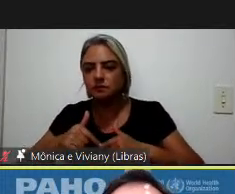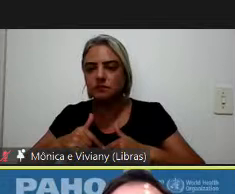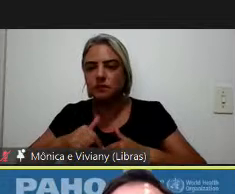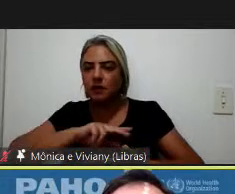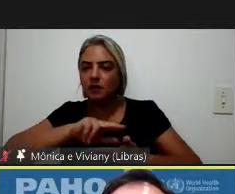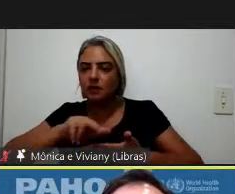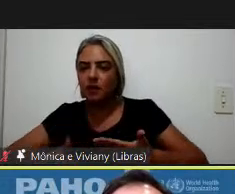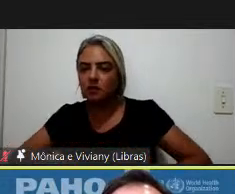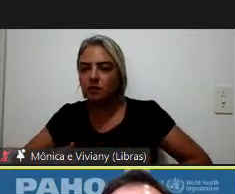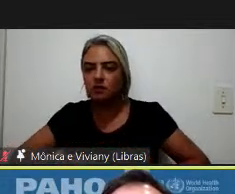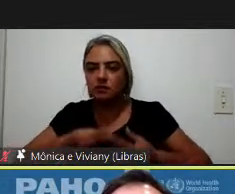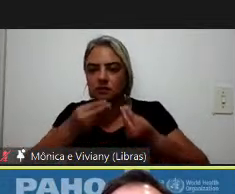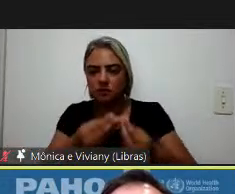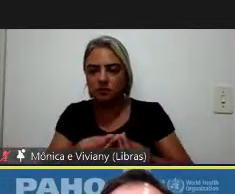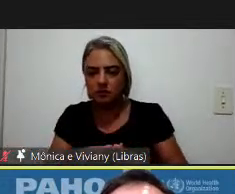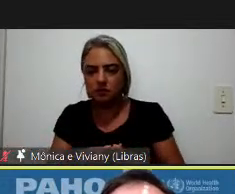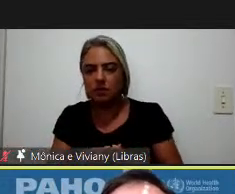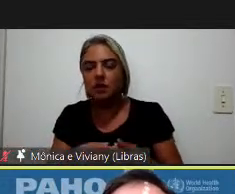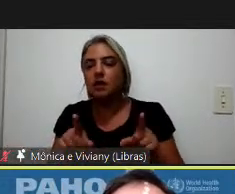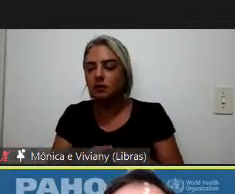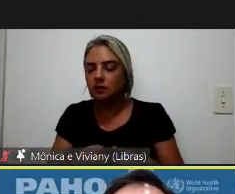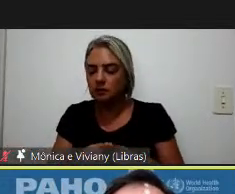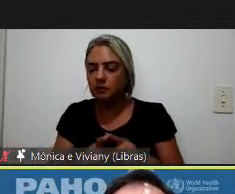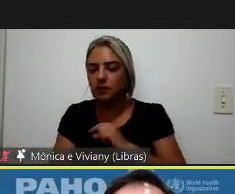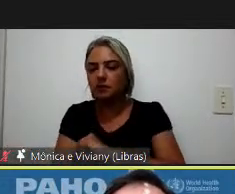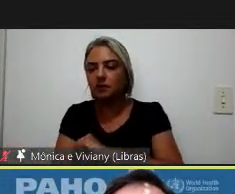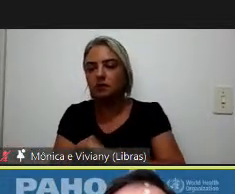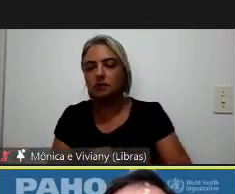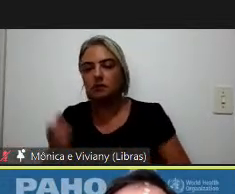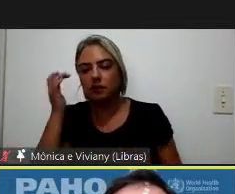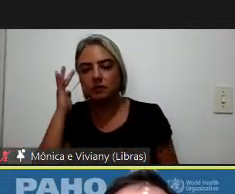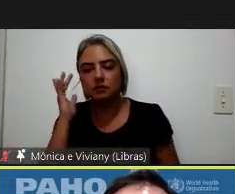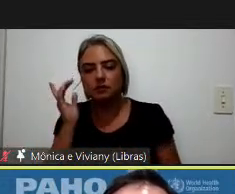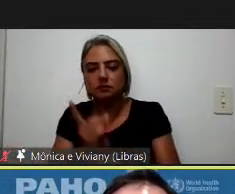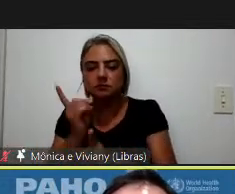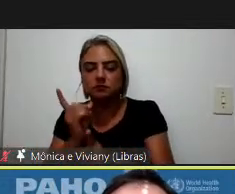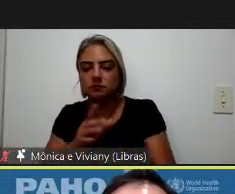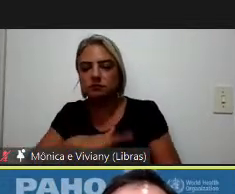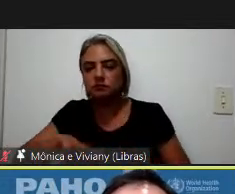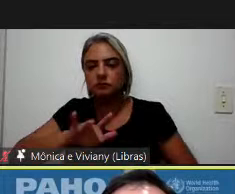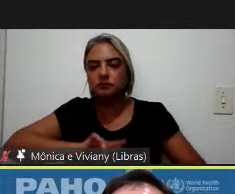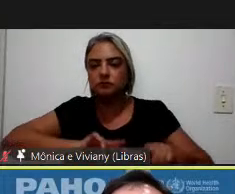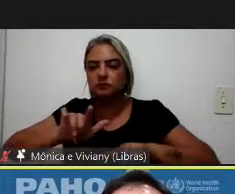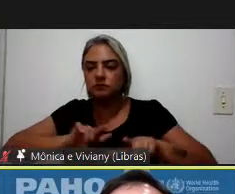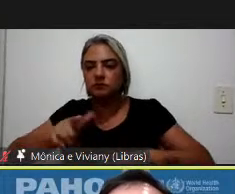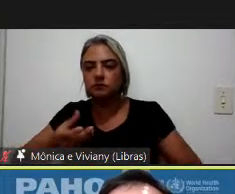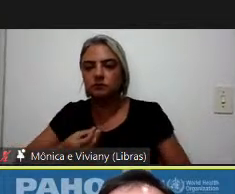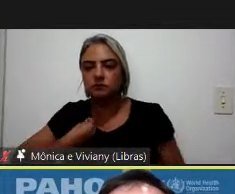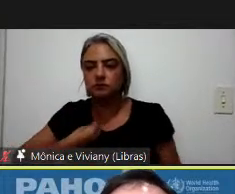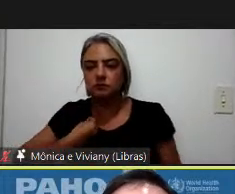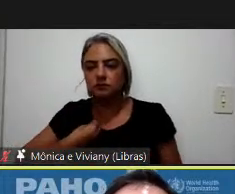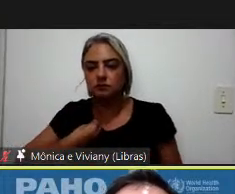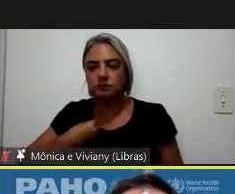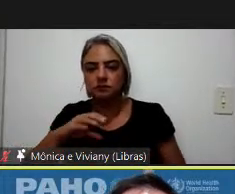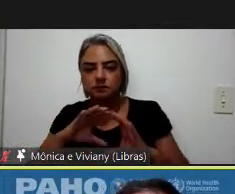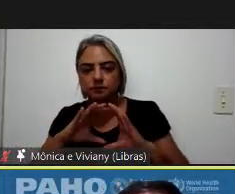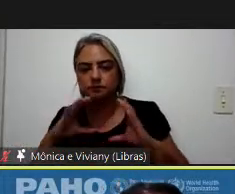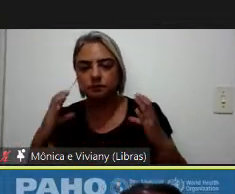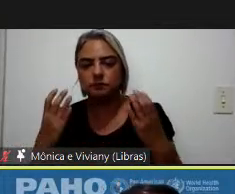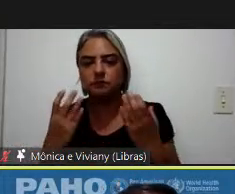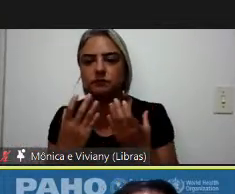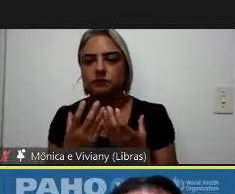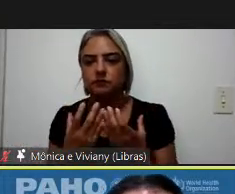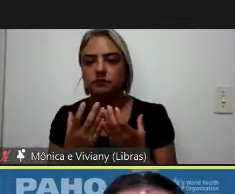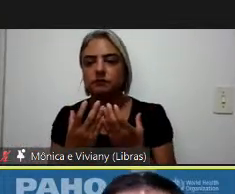go through these services and integrate it. Also, facilitating and having spaces to work and participation from